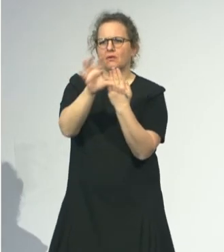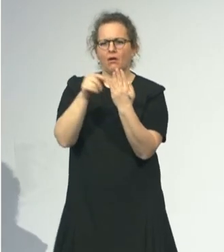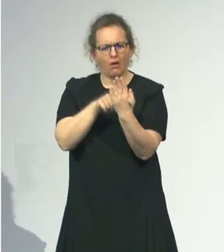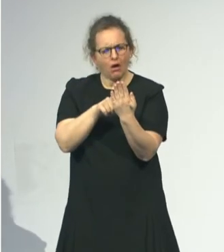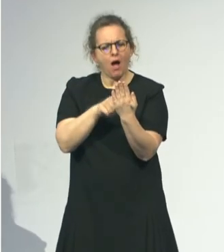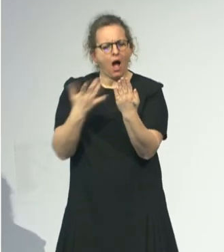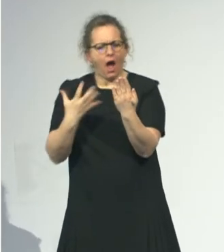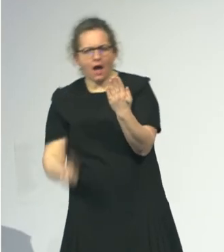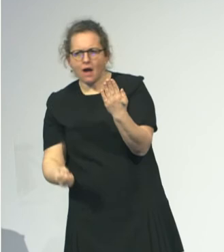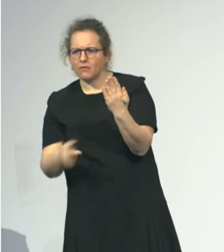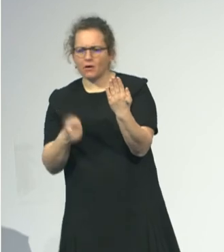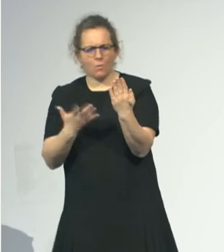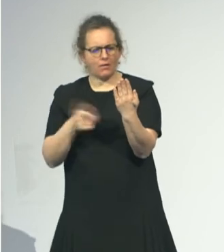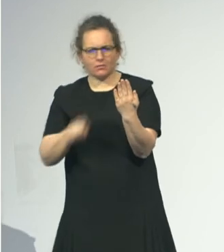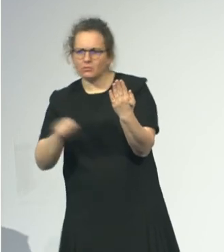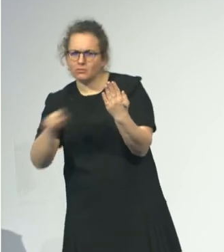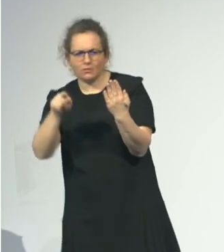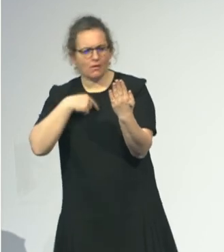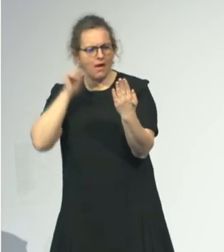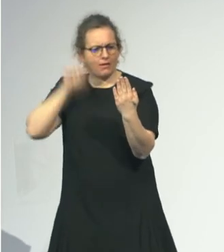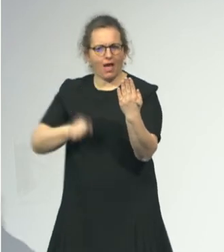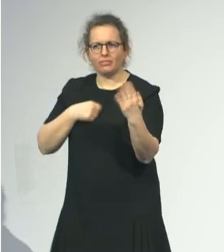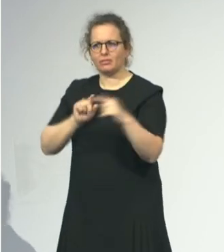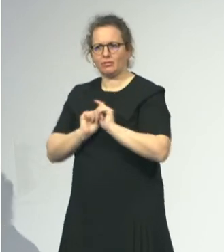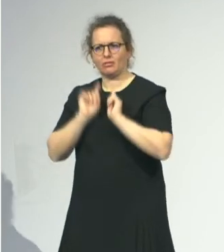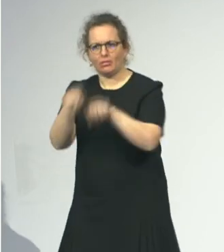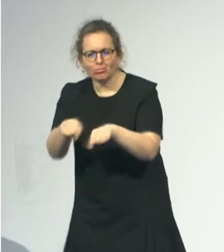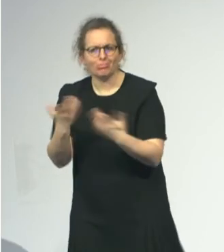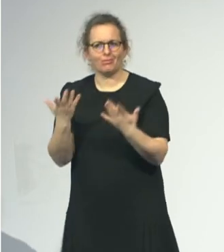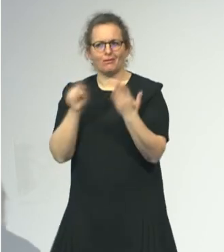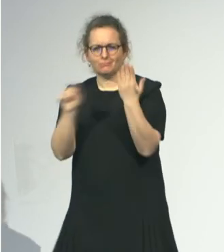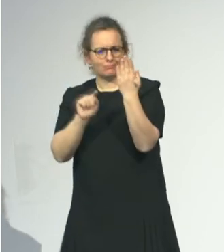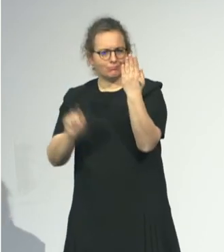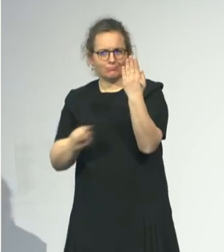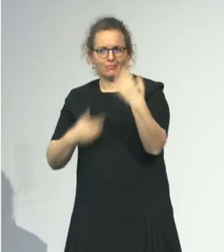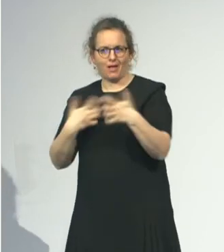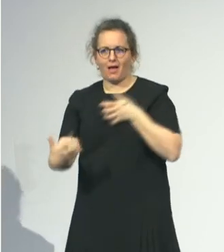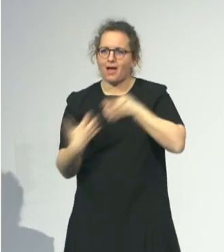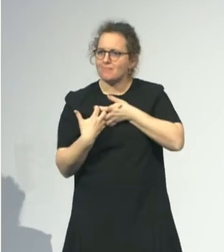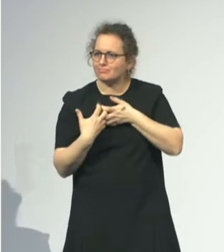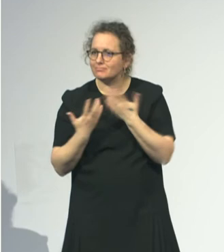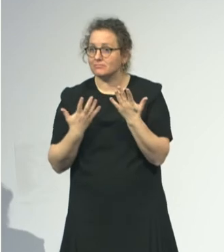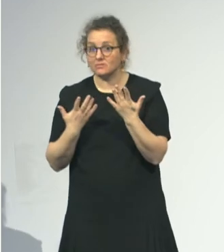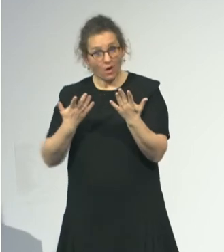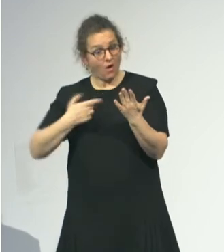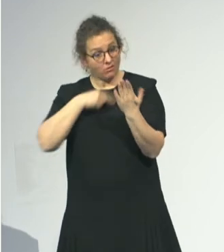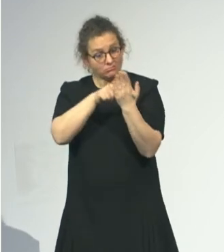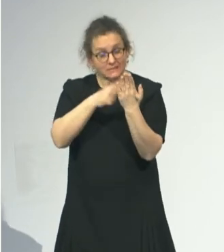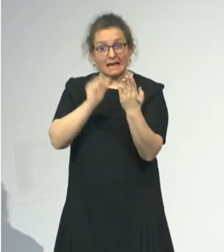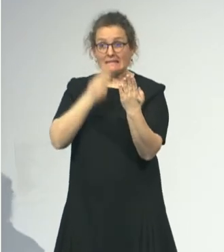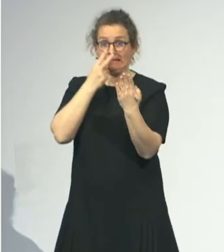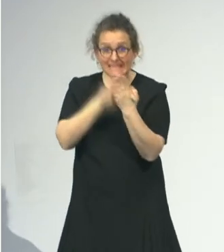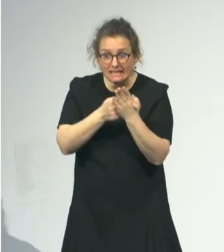we consider gratuity an accessibility, because we know in a country in,